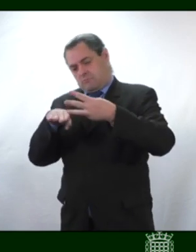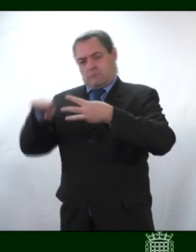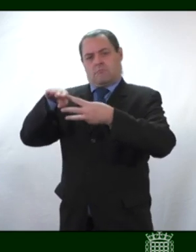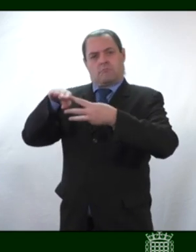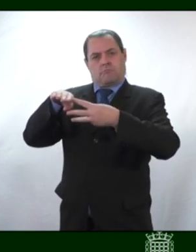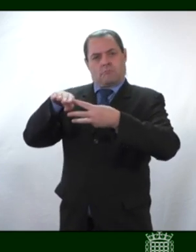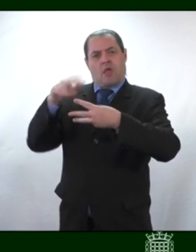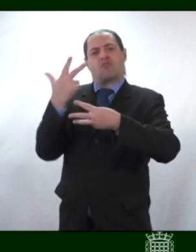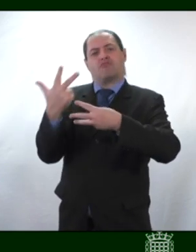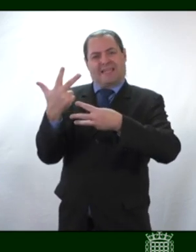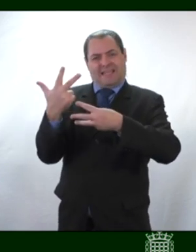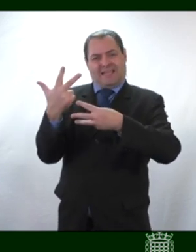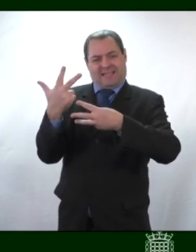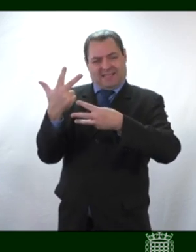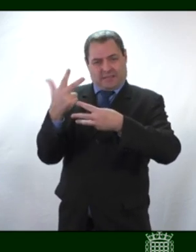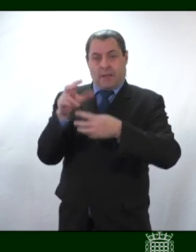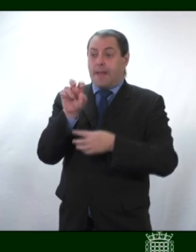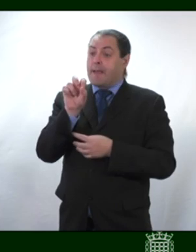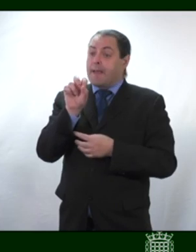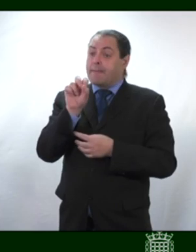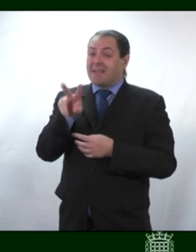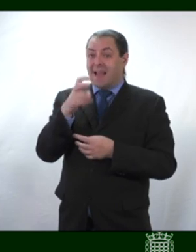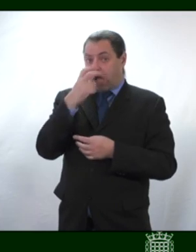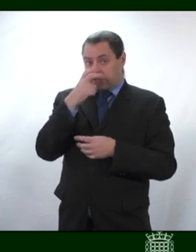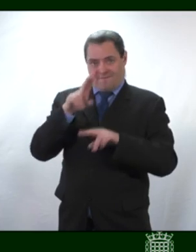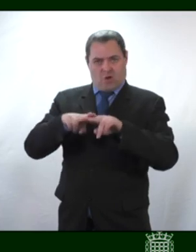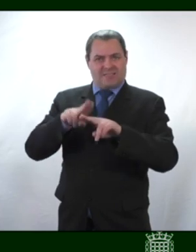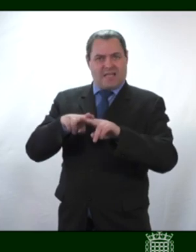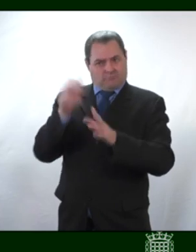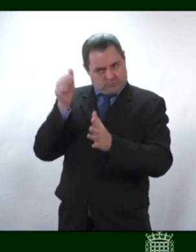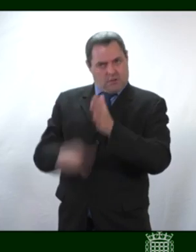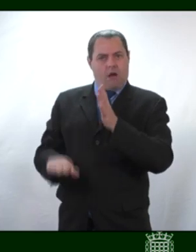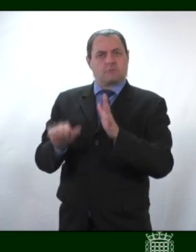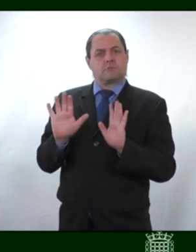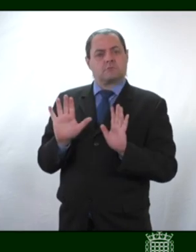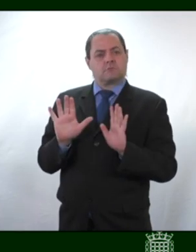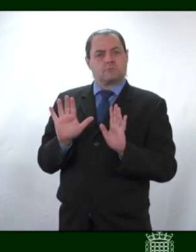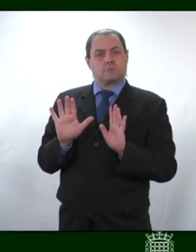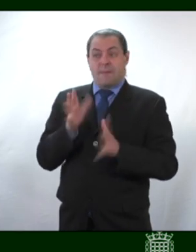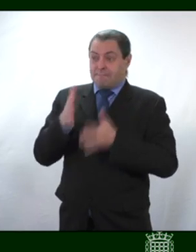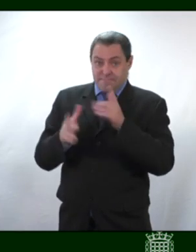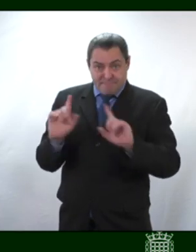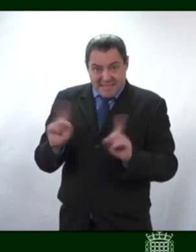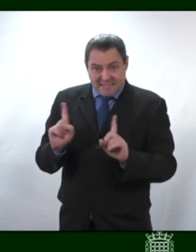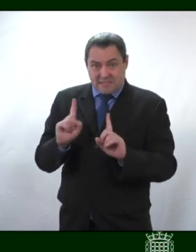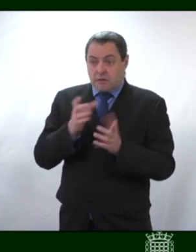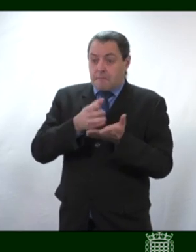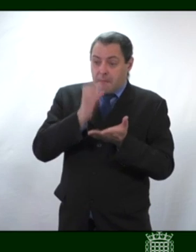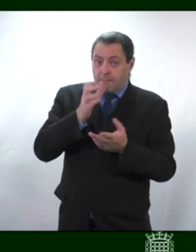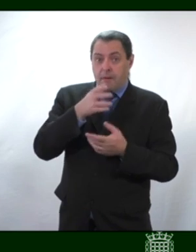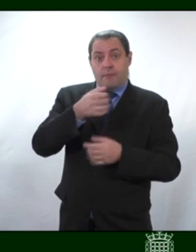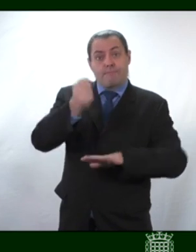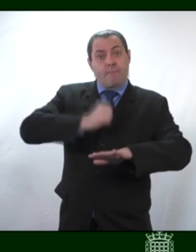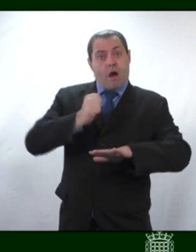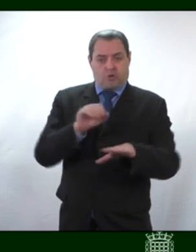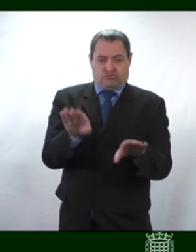into force at 1 minute past midnight on Friday. This means that pubs and bars must close unless they're serving substantial